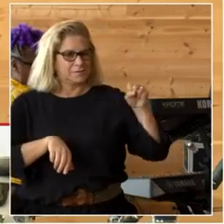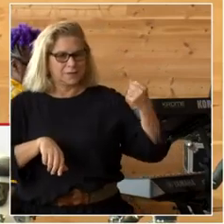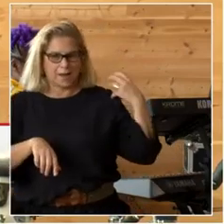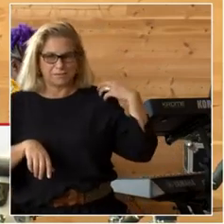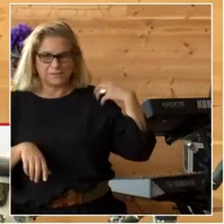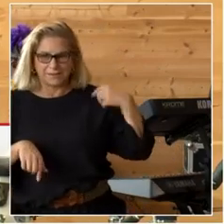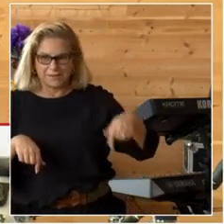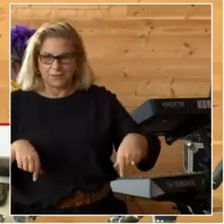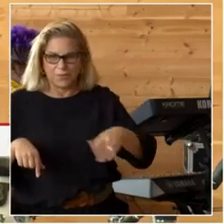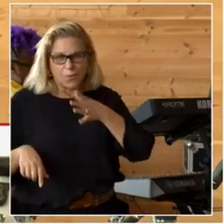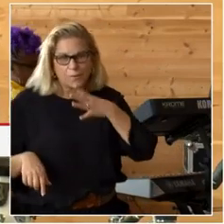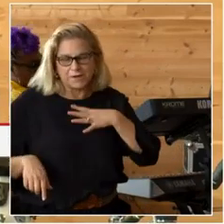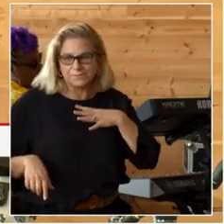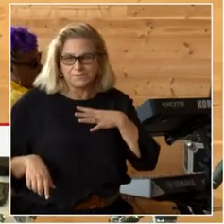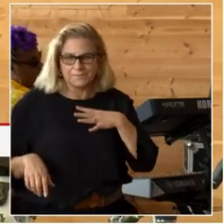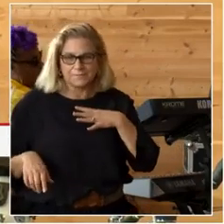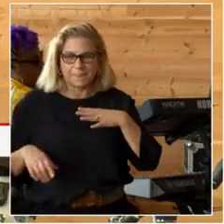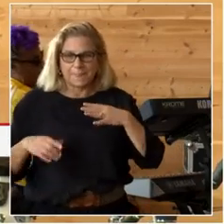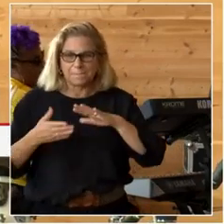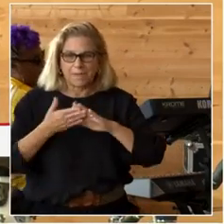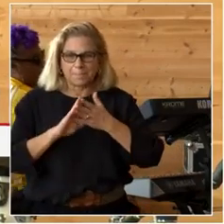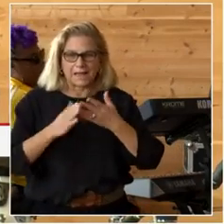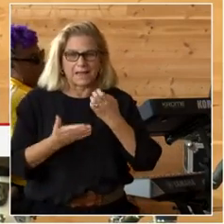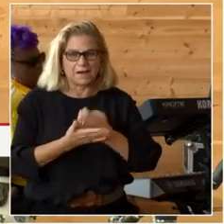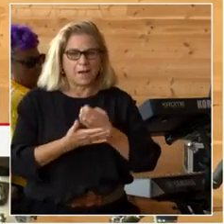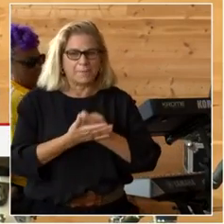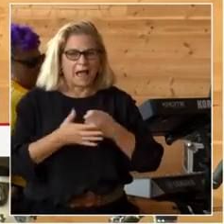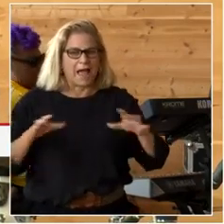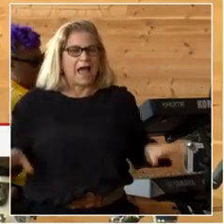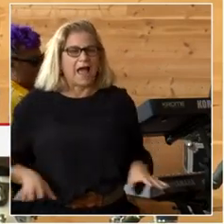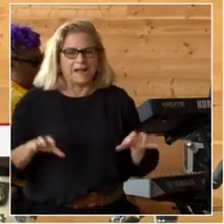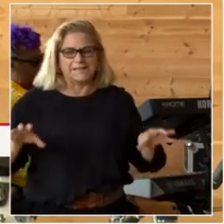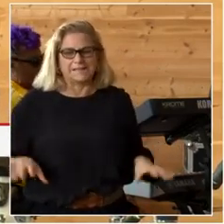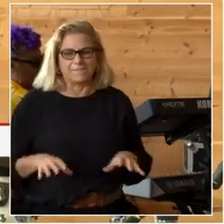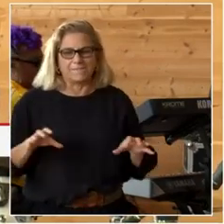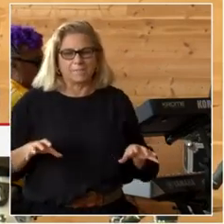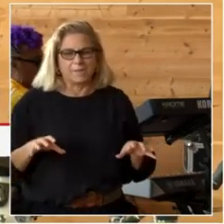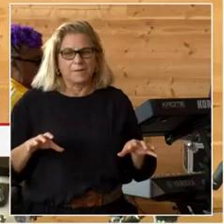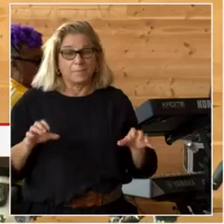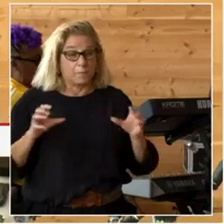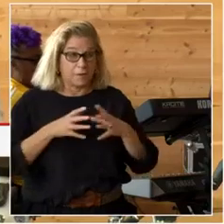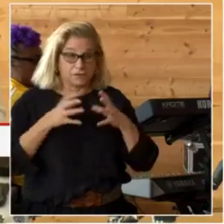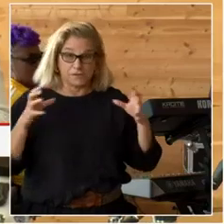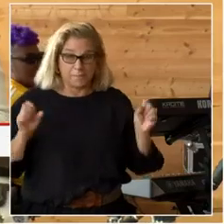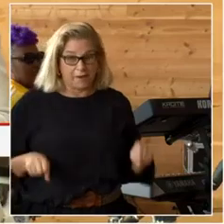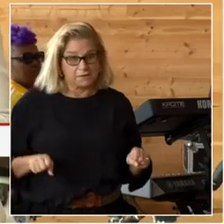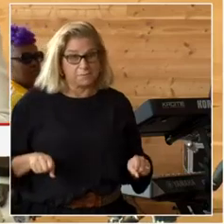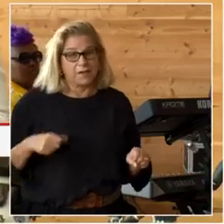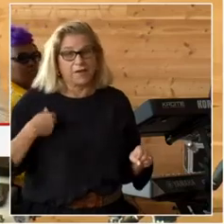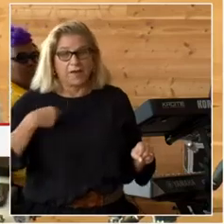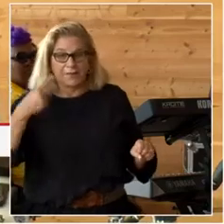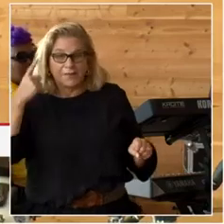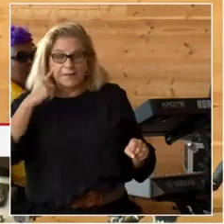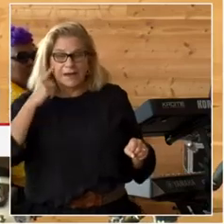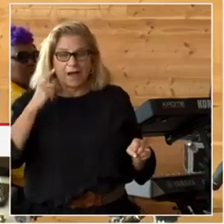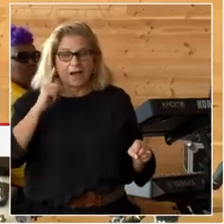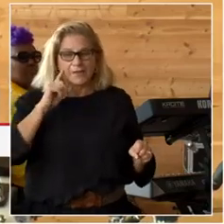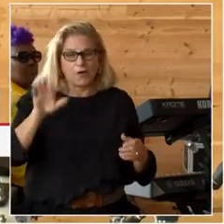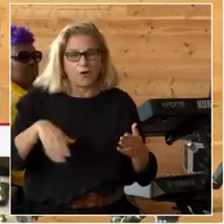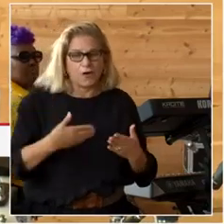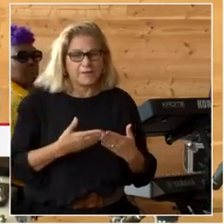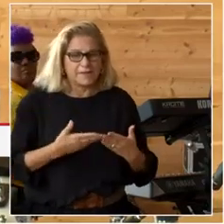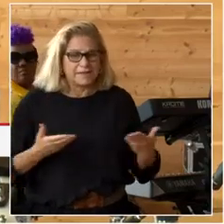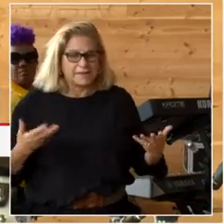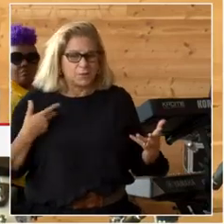be as economically active as possible. So when I think about the things that we have to get done in this